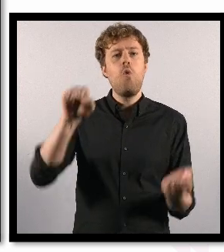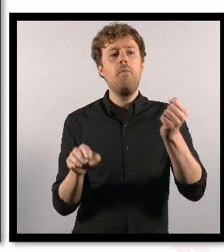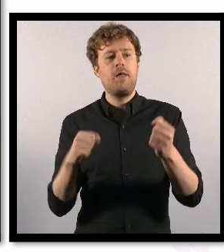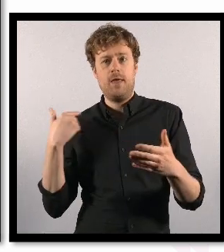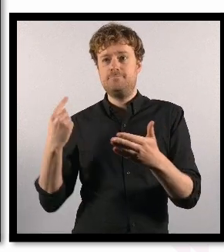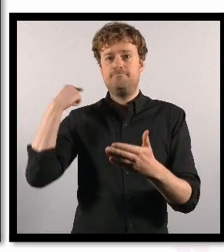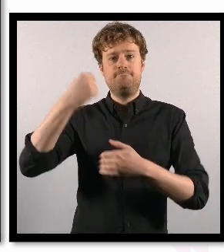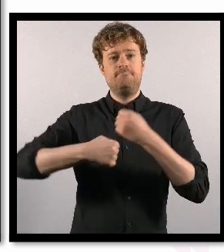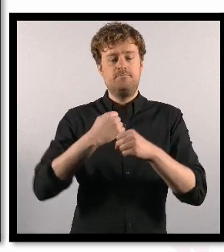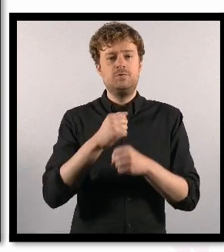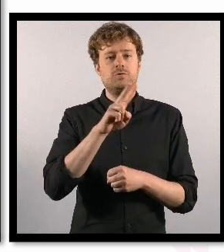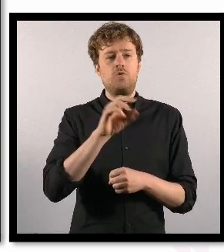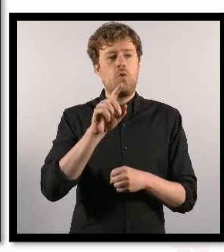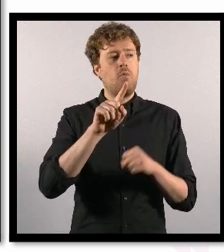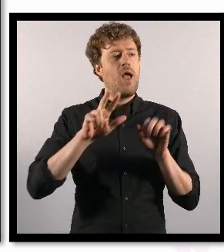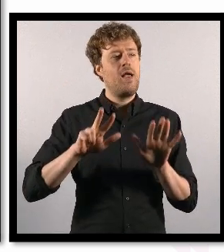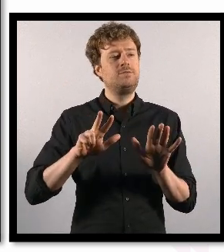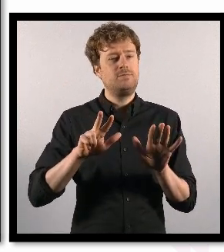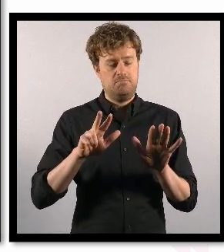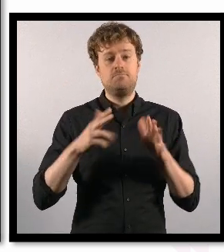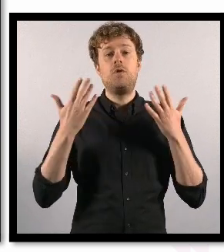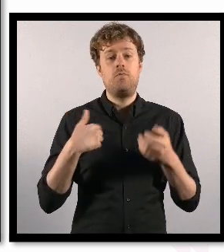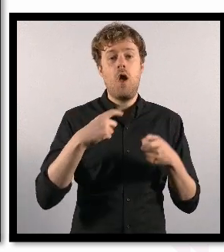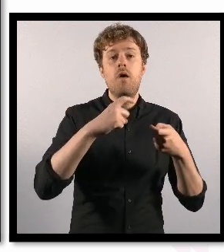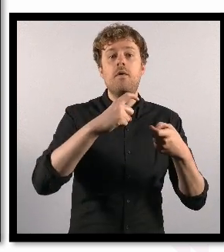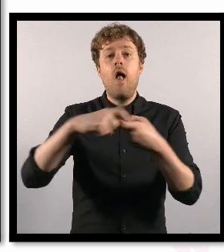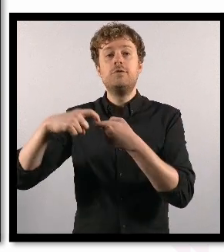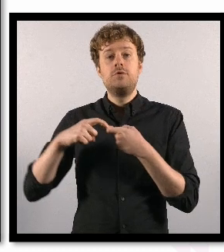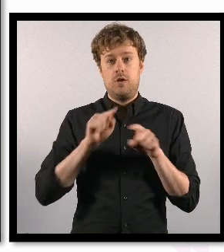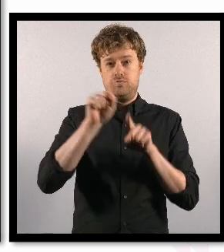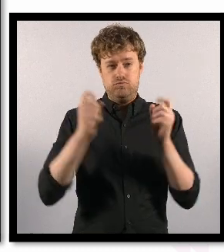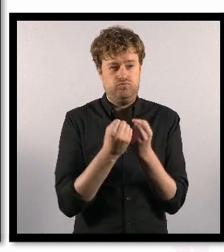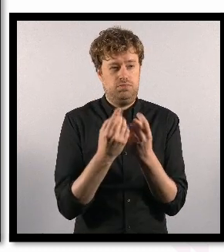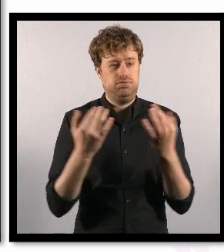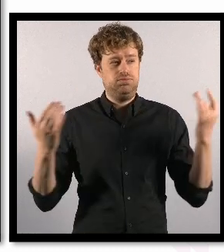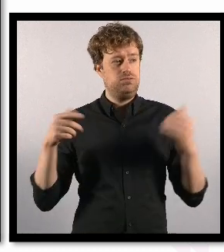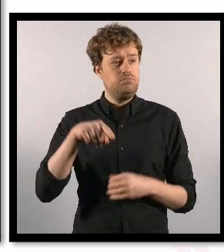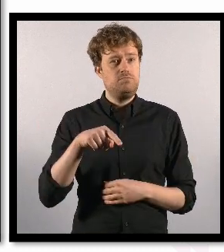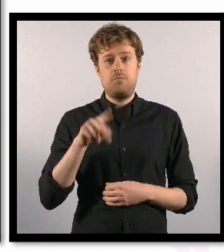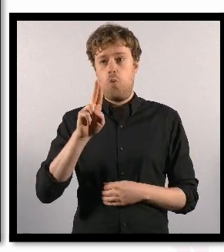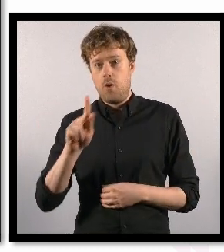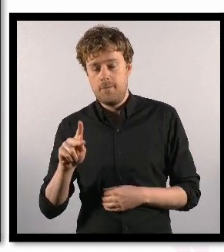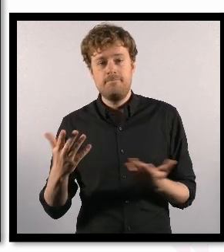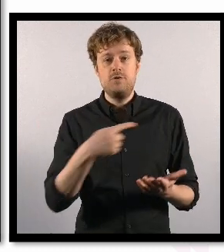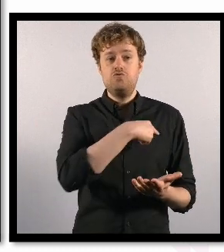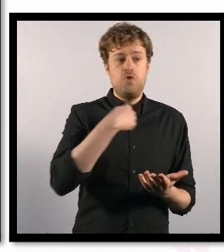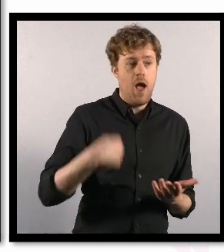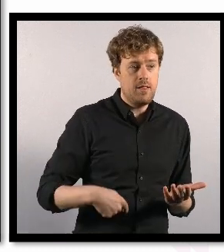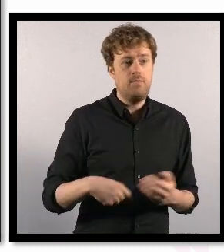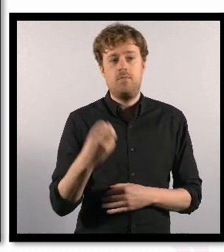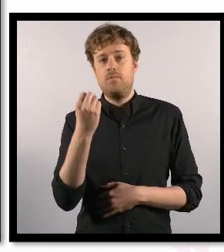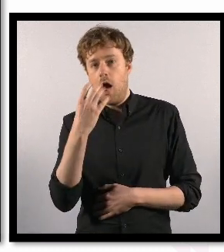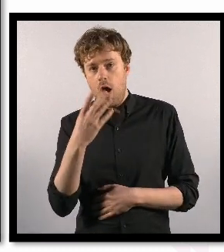Kong, Mexico, and many others, as well as our retail, wholesale, and institutional business, running on premises and in the major